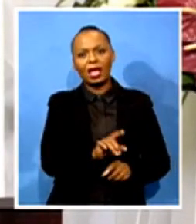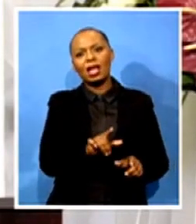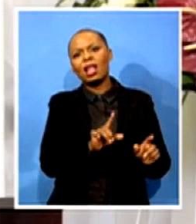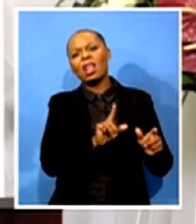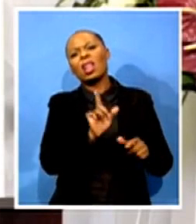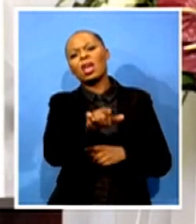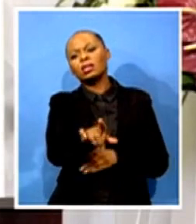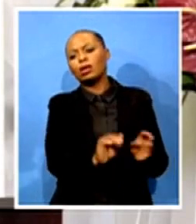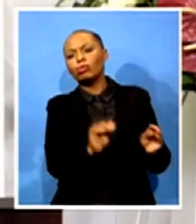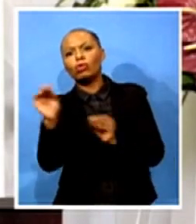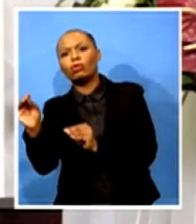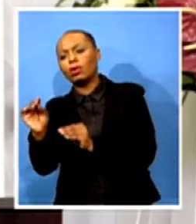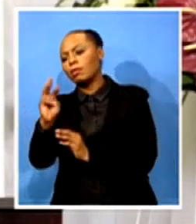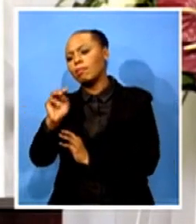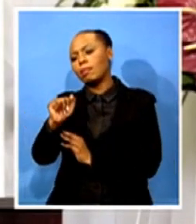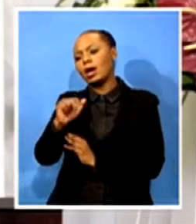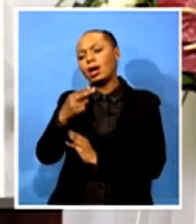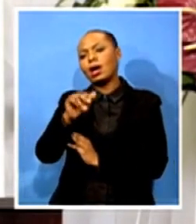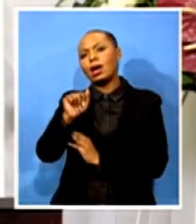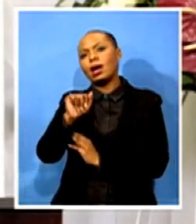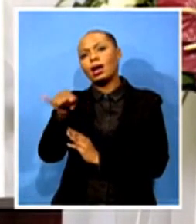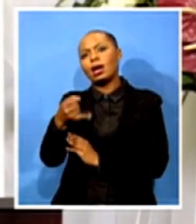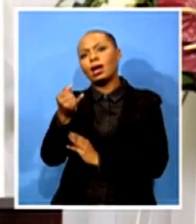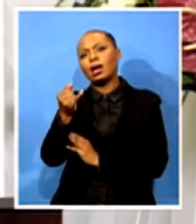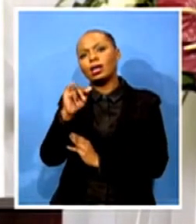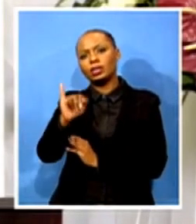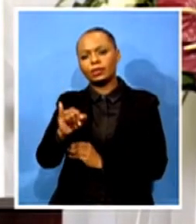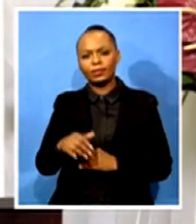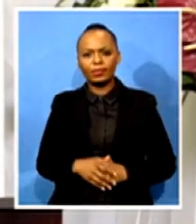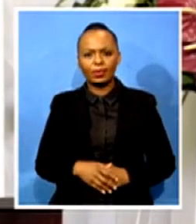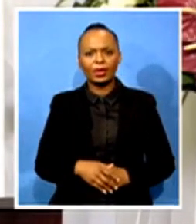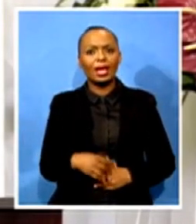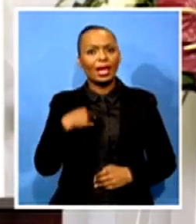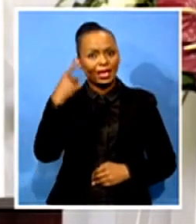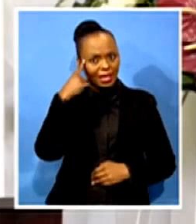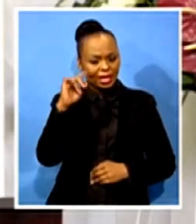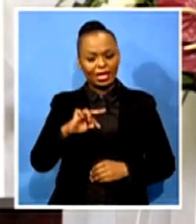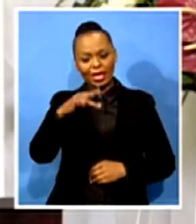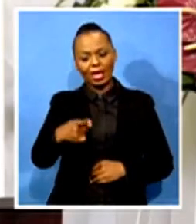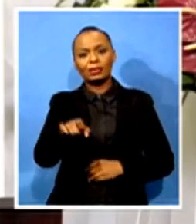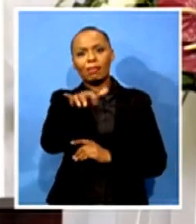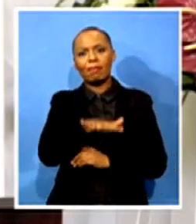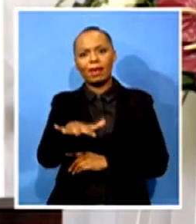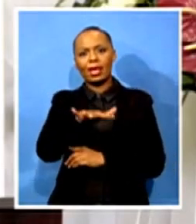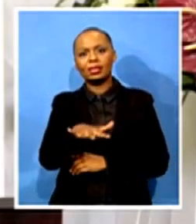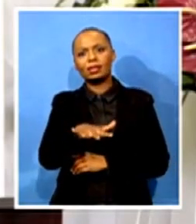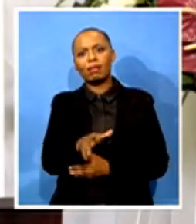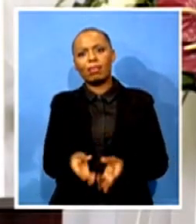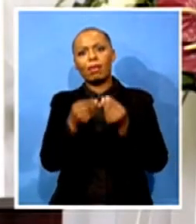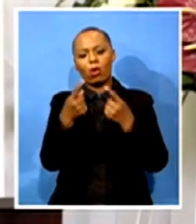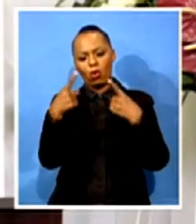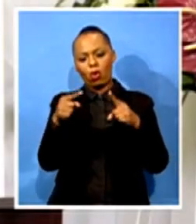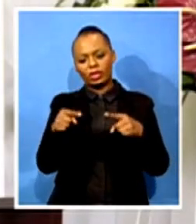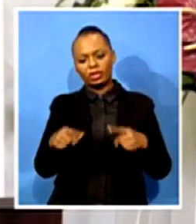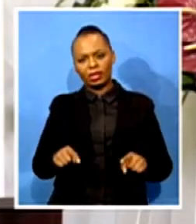next phase should be getting ama auditors, ama Africa, because we